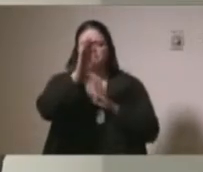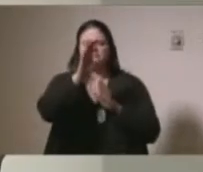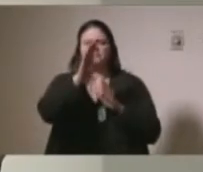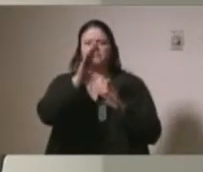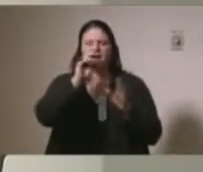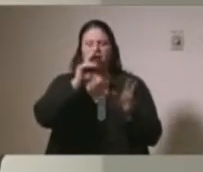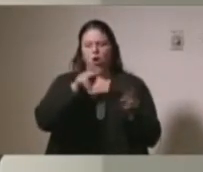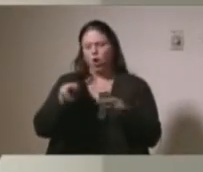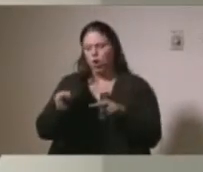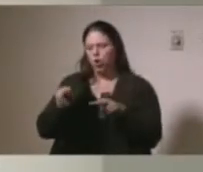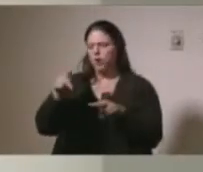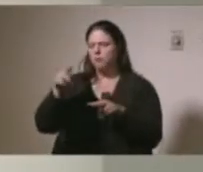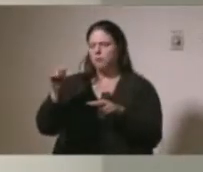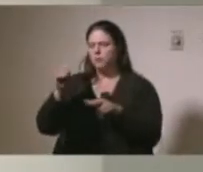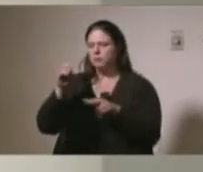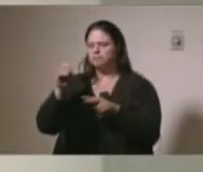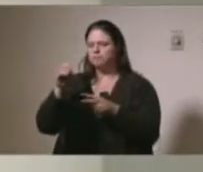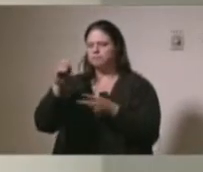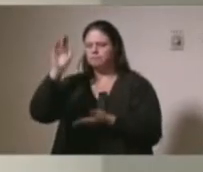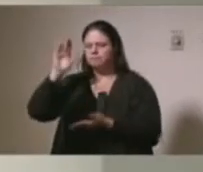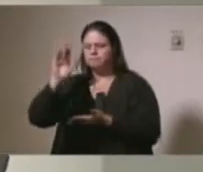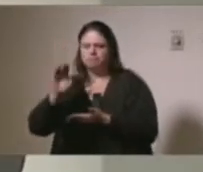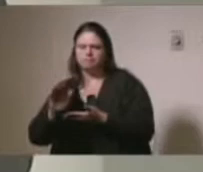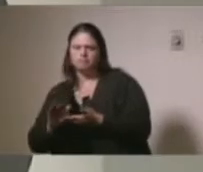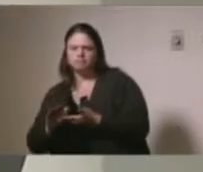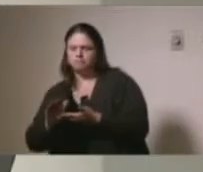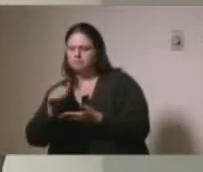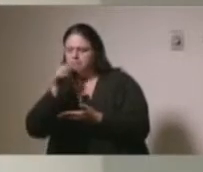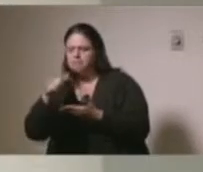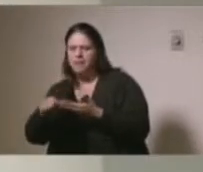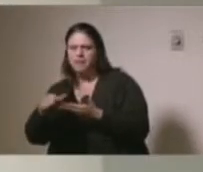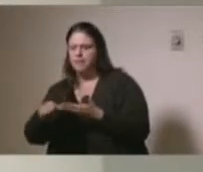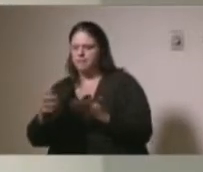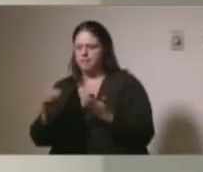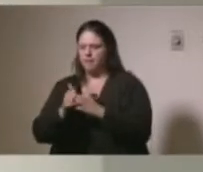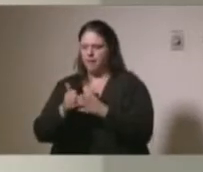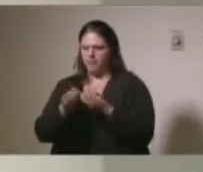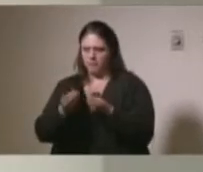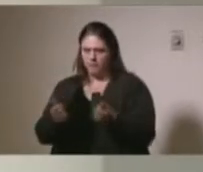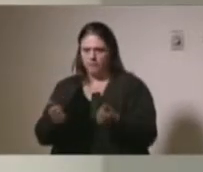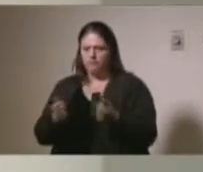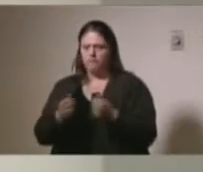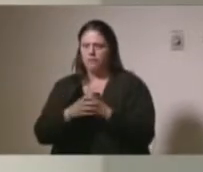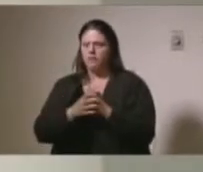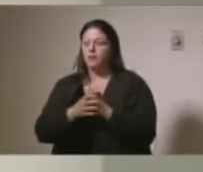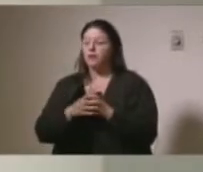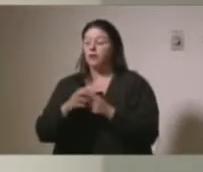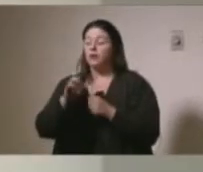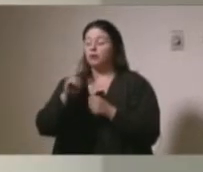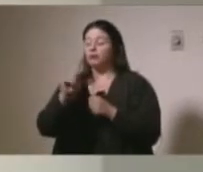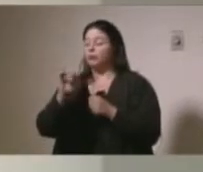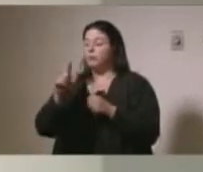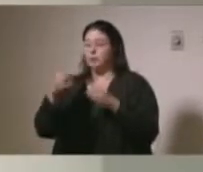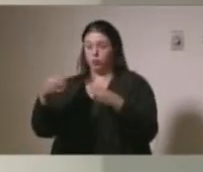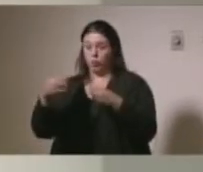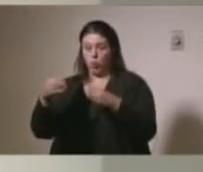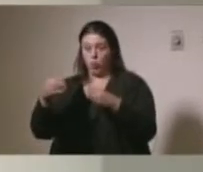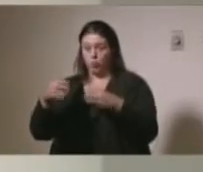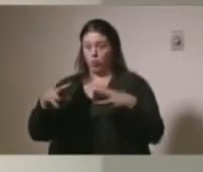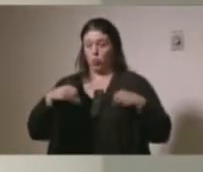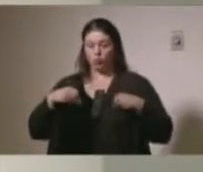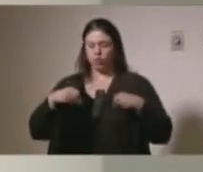mail volumes. Ownership of retail post shops will be reduced and will be replaced